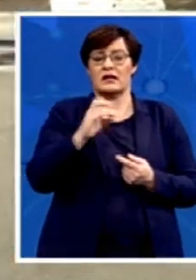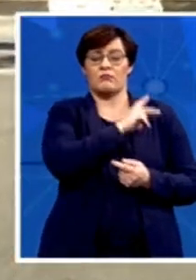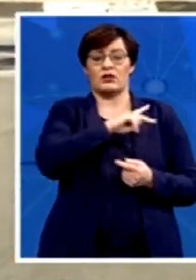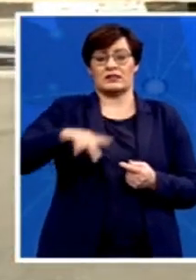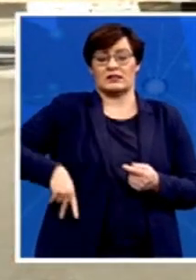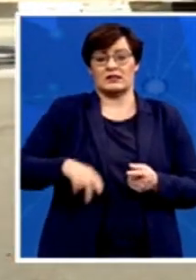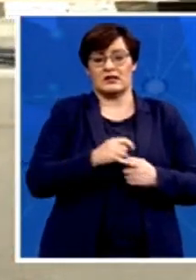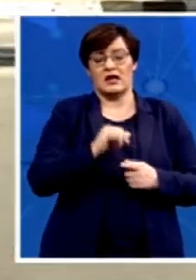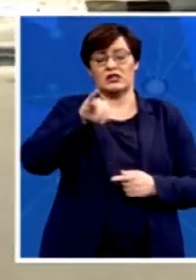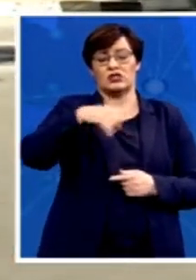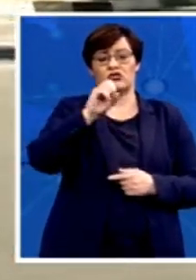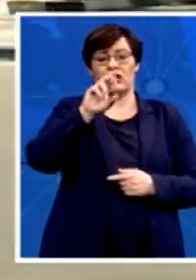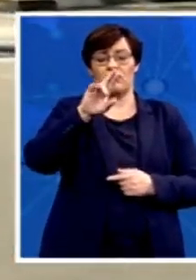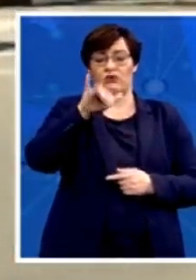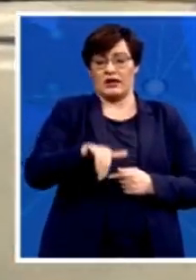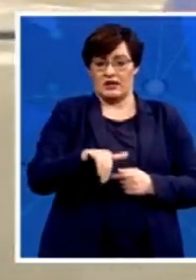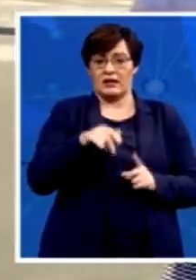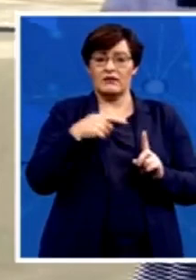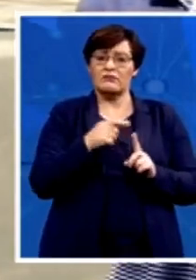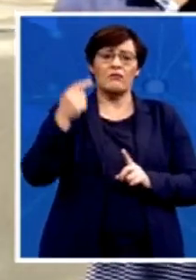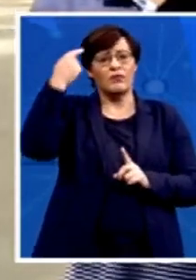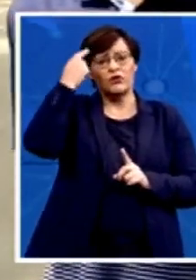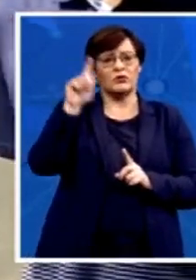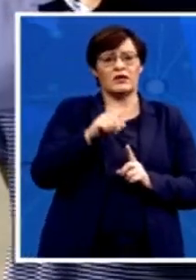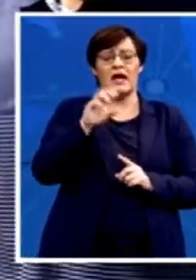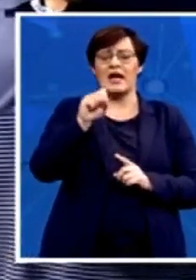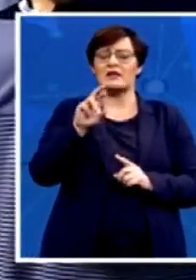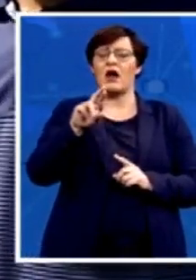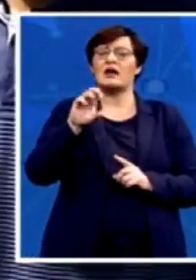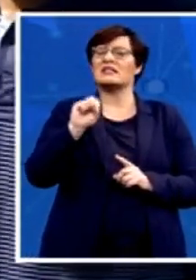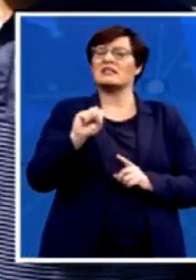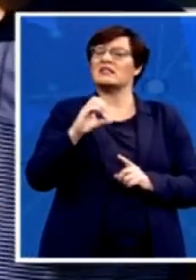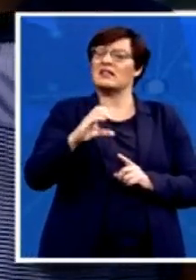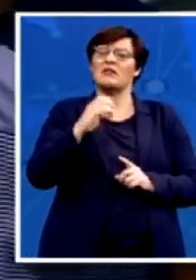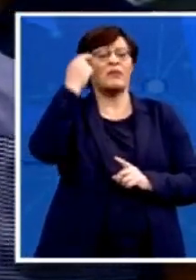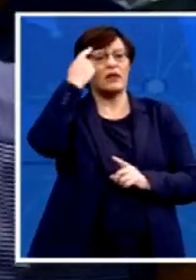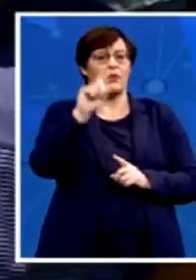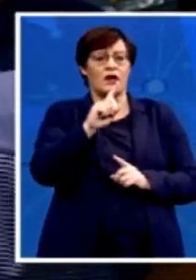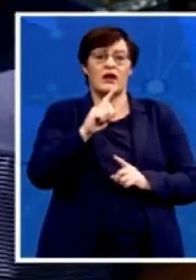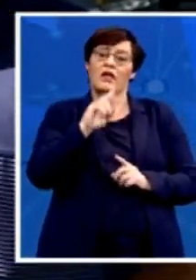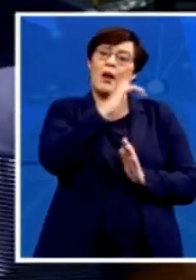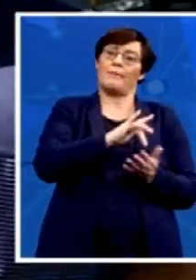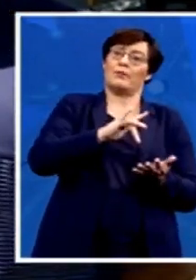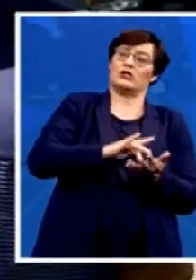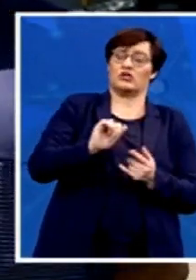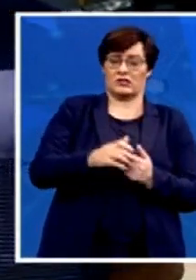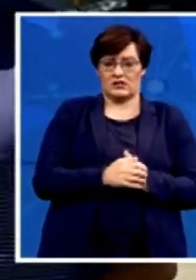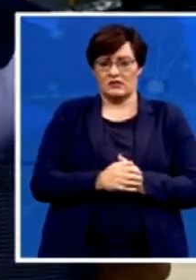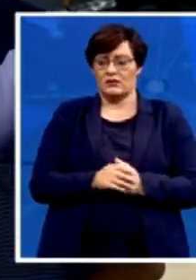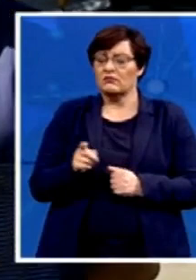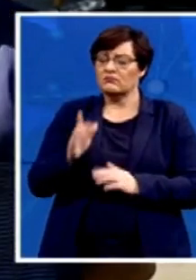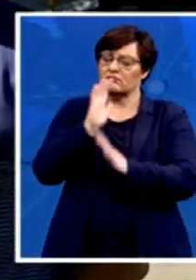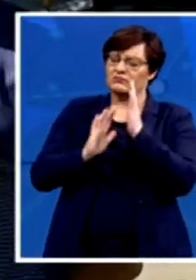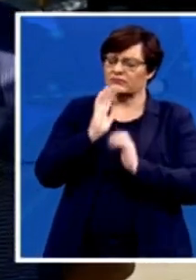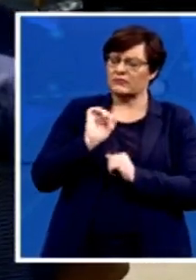what his thoughts are, what the SRC's thoughts are around the university's position. Jerry, just tell us, what are you saying as the SRC about